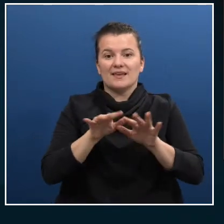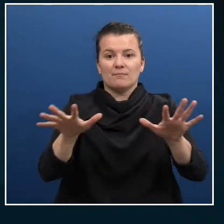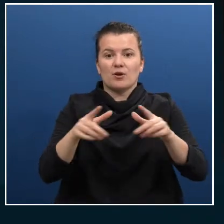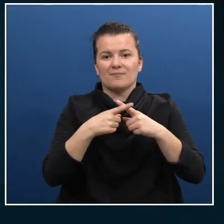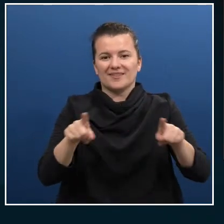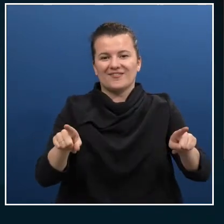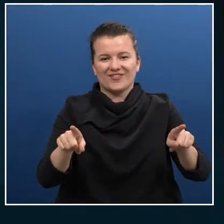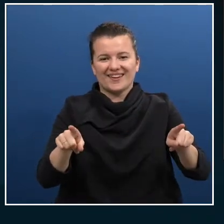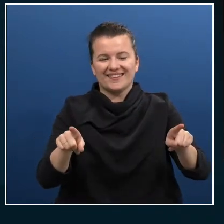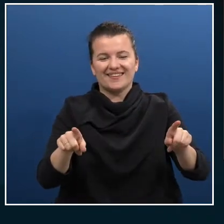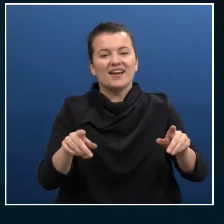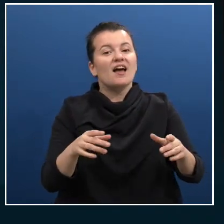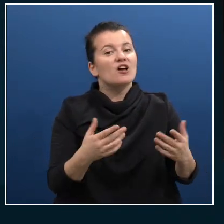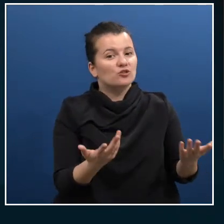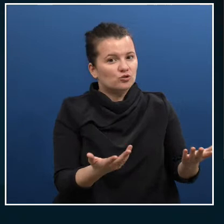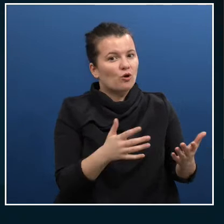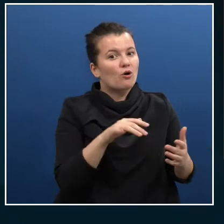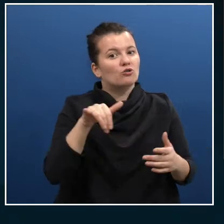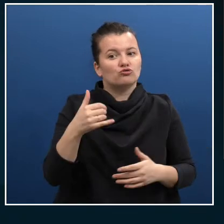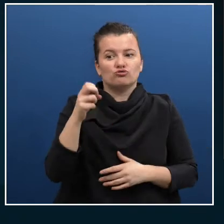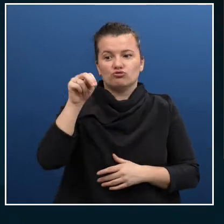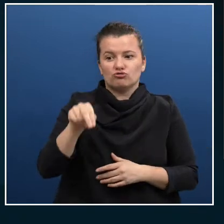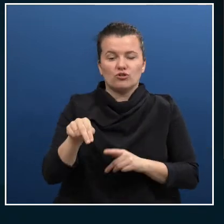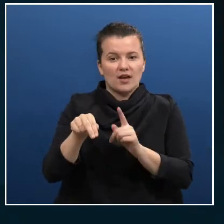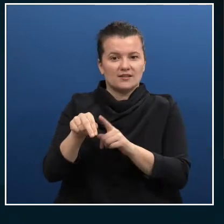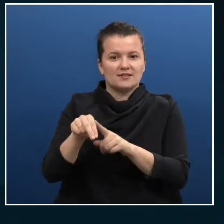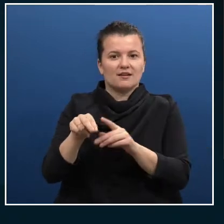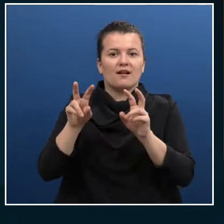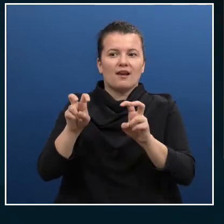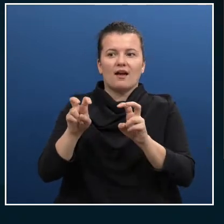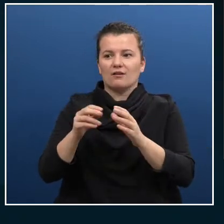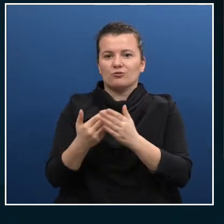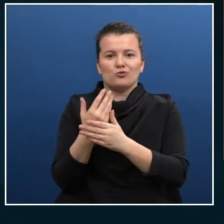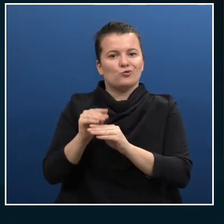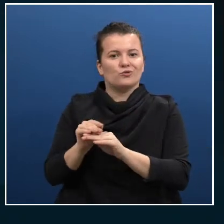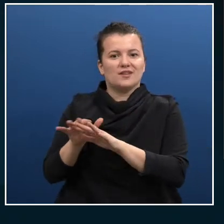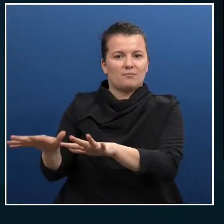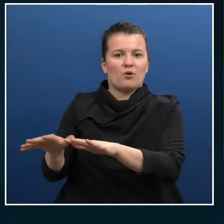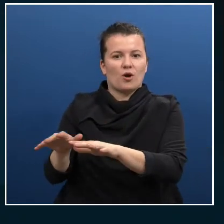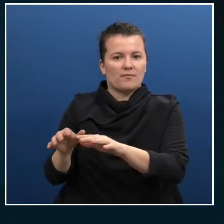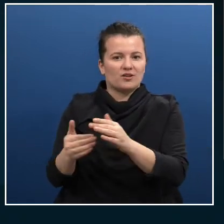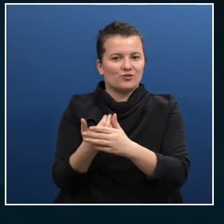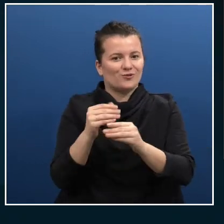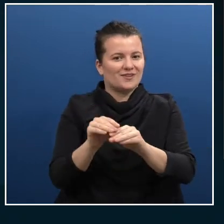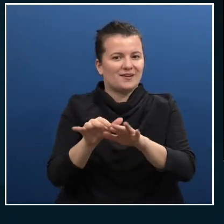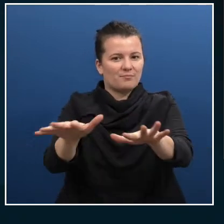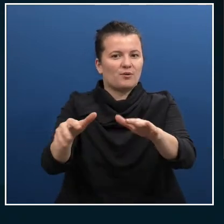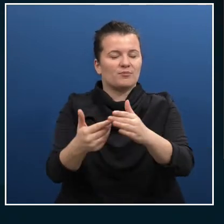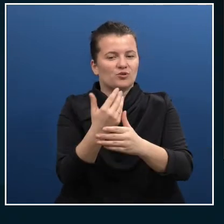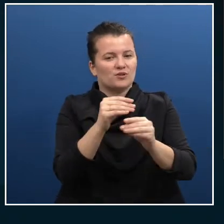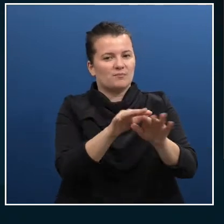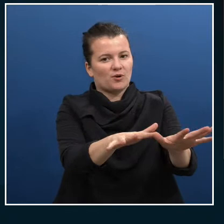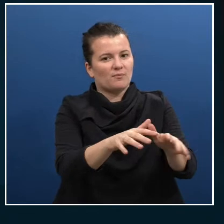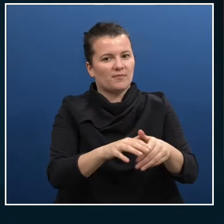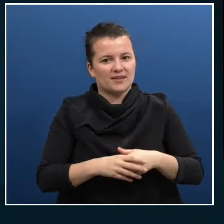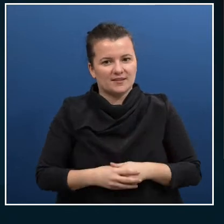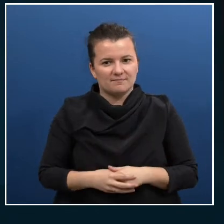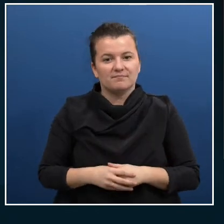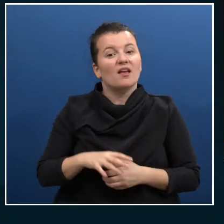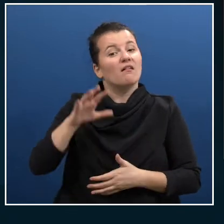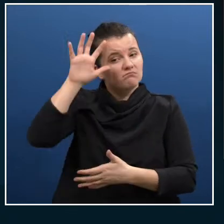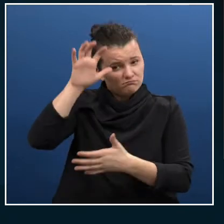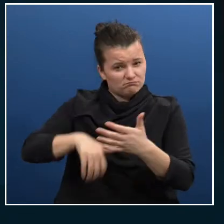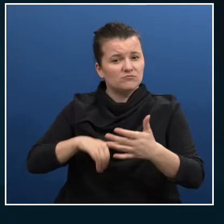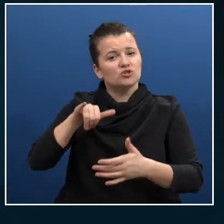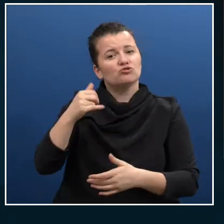file eventually becomes a new nested deployment, in this case, an incremental deployment for the overall JSON. That's